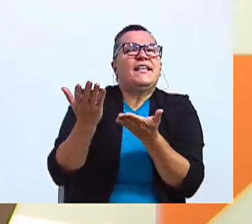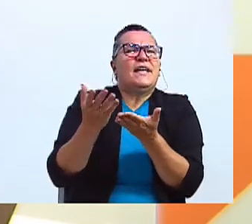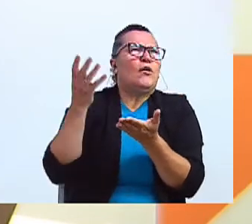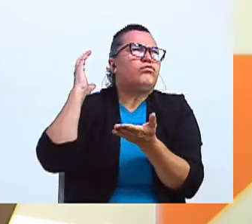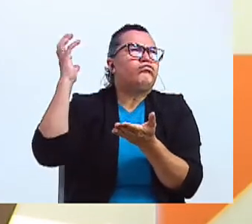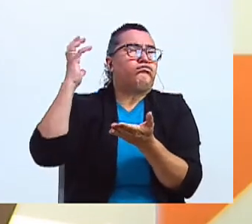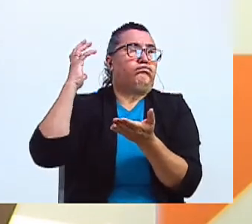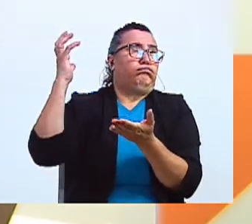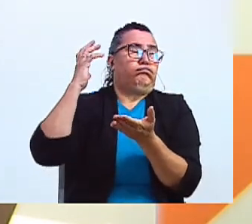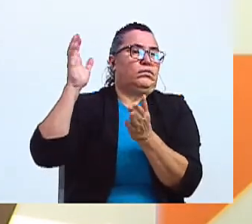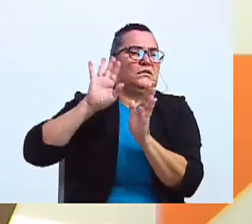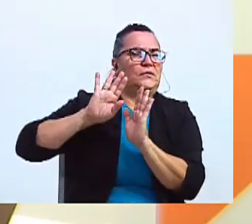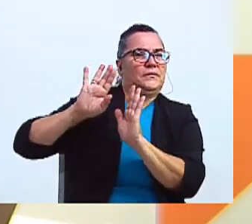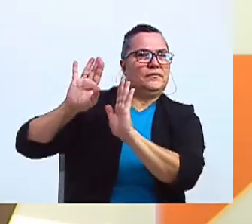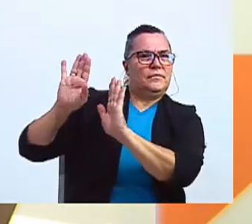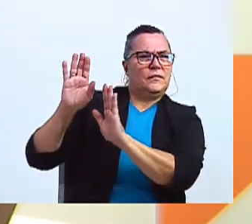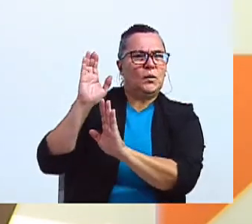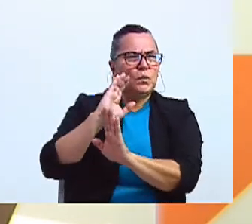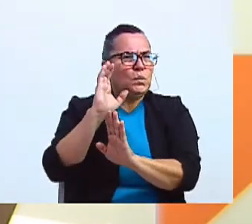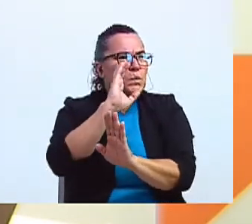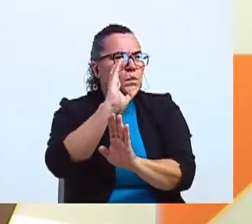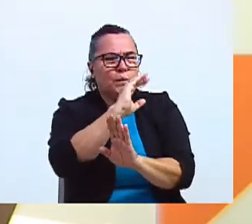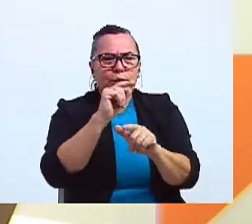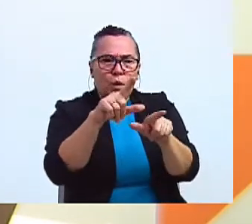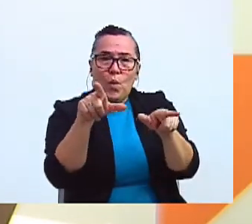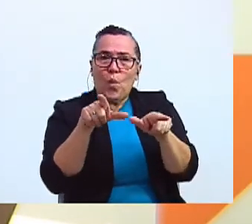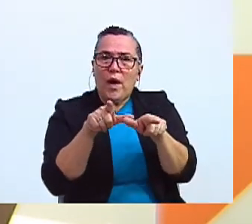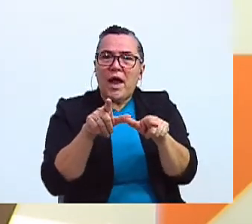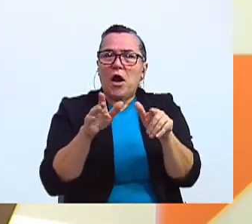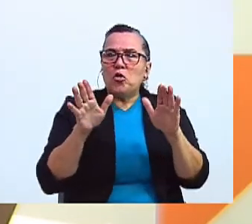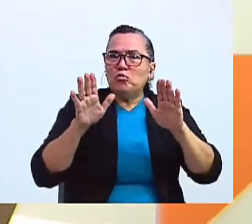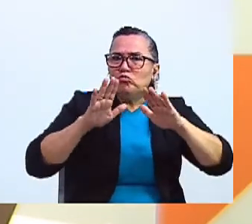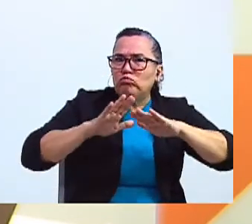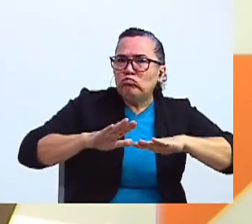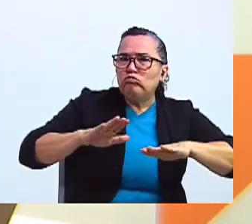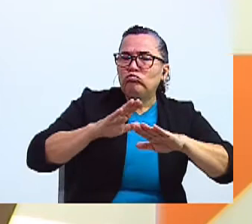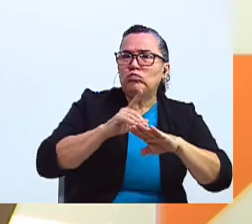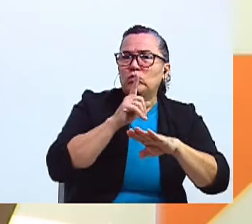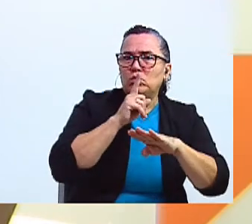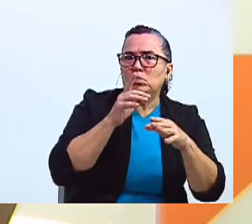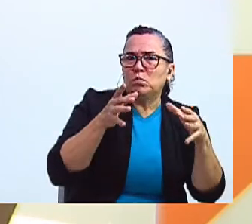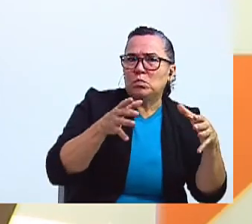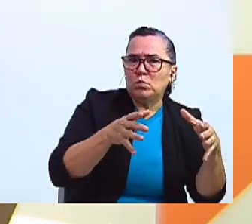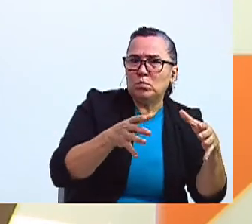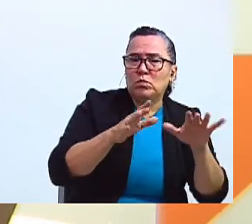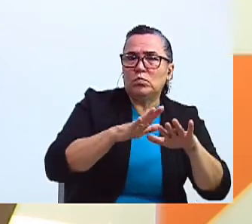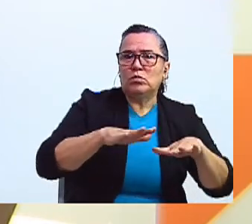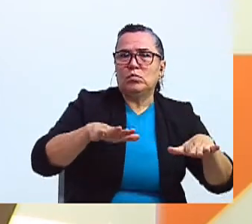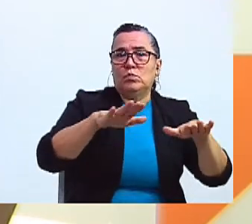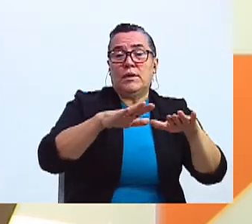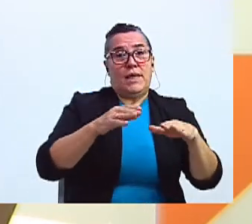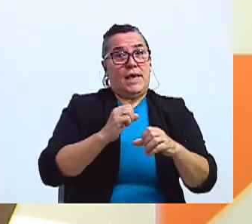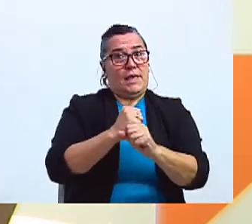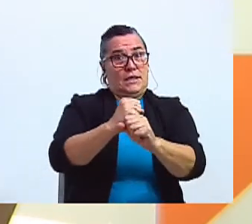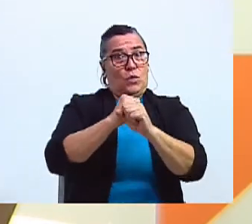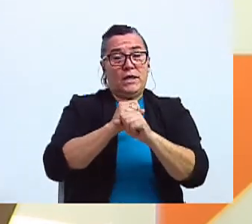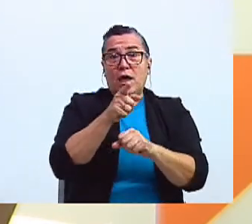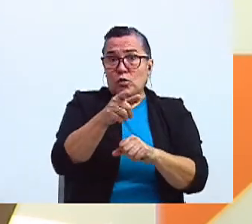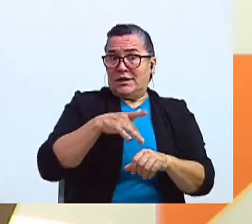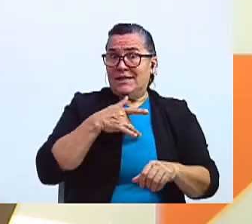look for a place that is quiet and make sure you feel